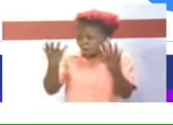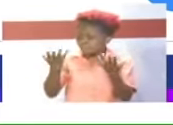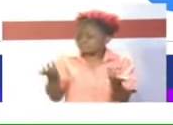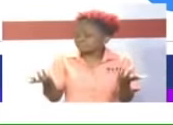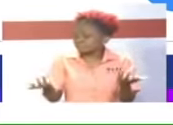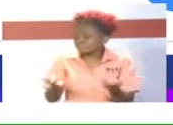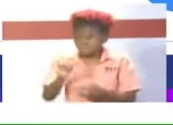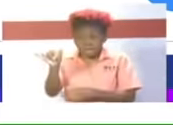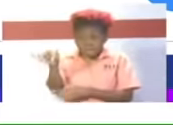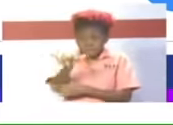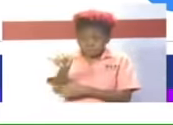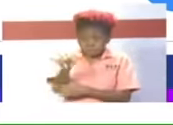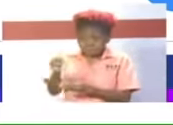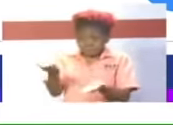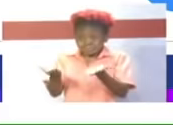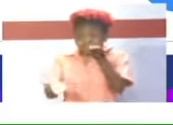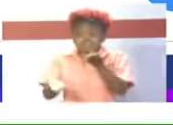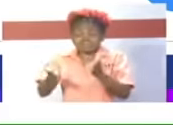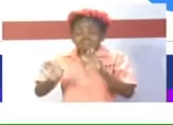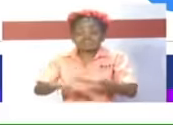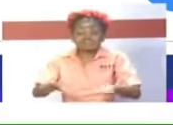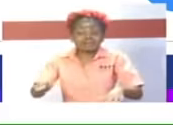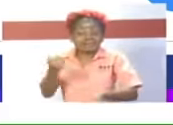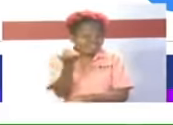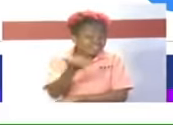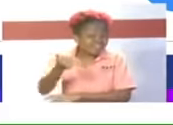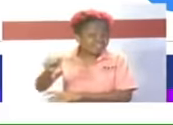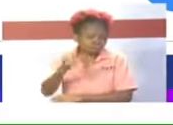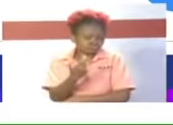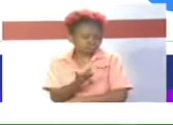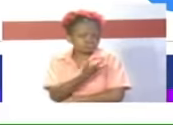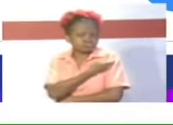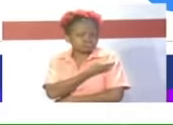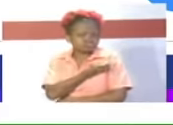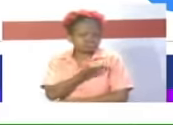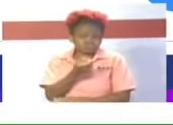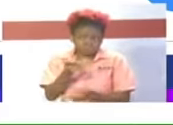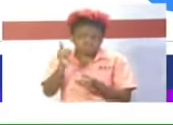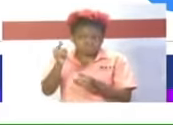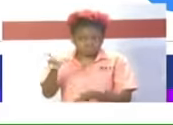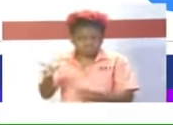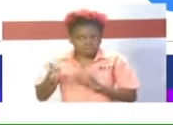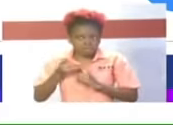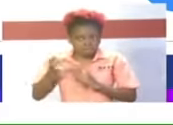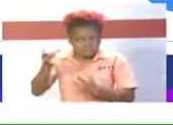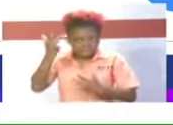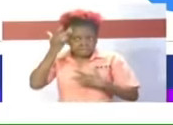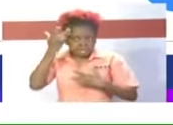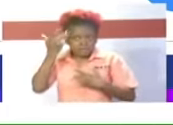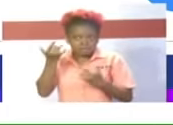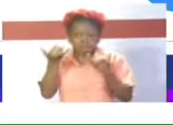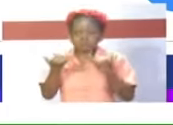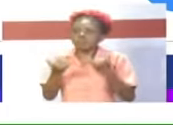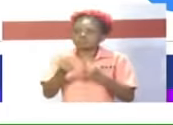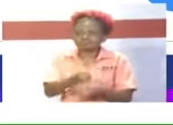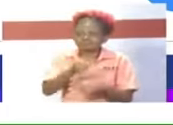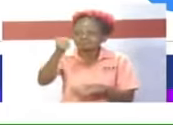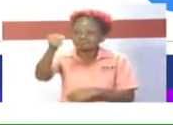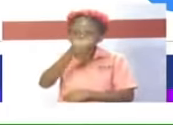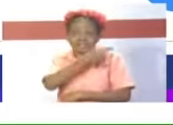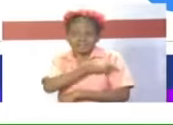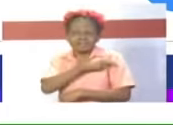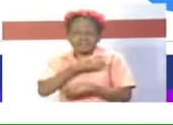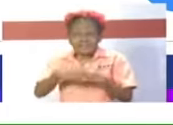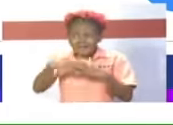haven't heard of any, but if you could give us that information, particularly as Delta, you mentioned, would affect children more.